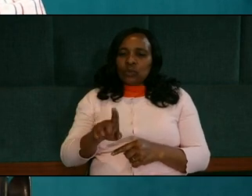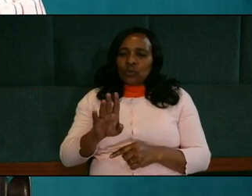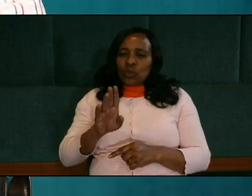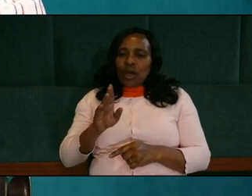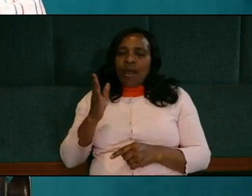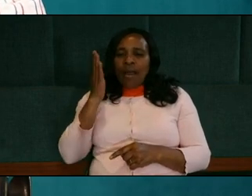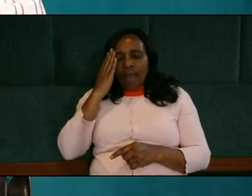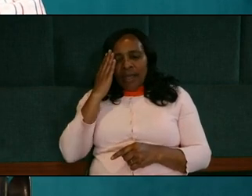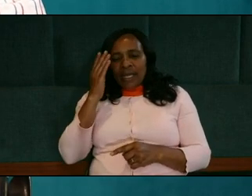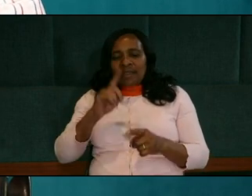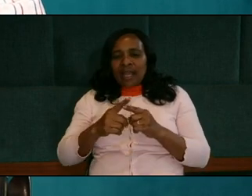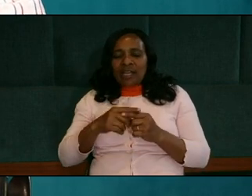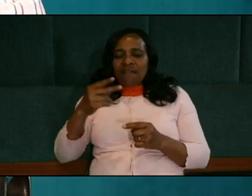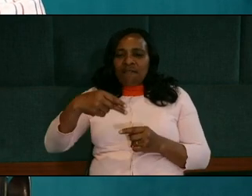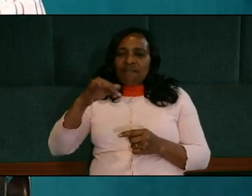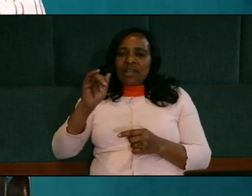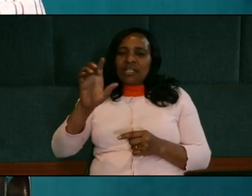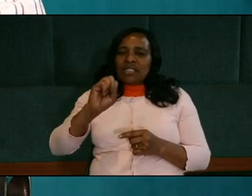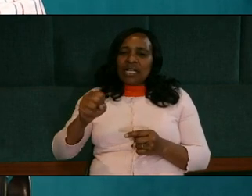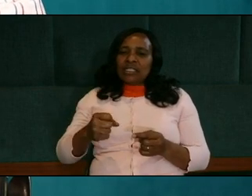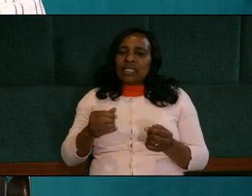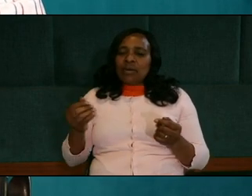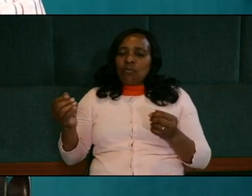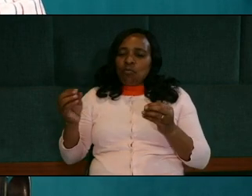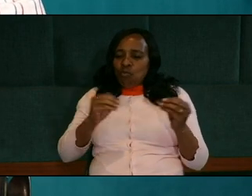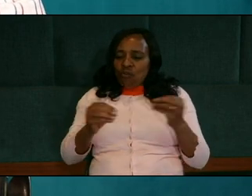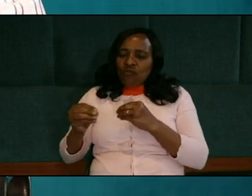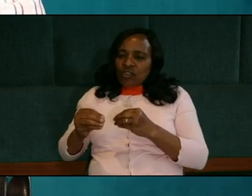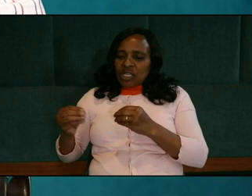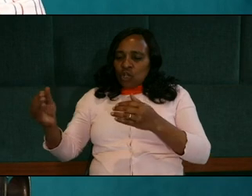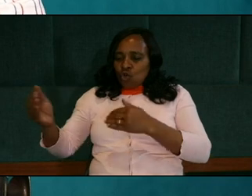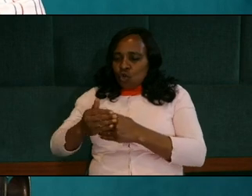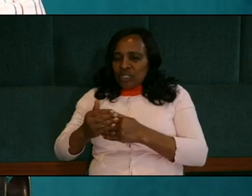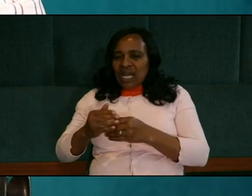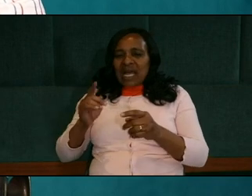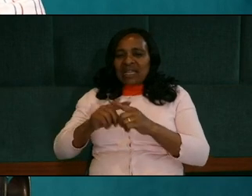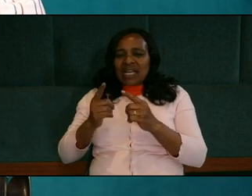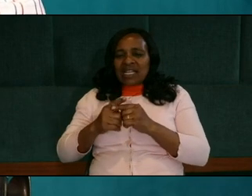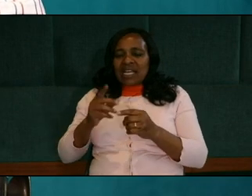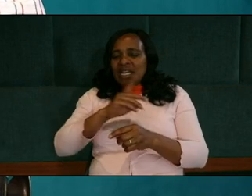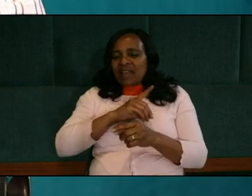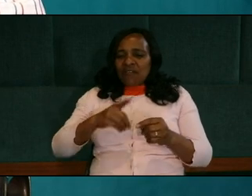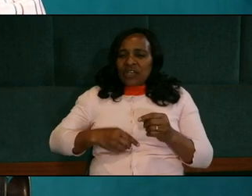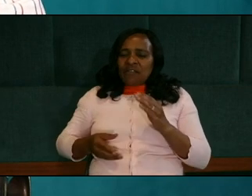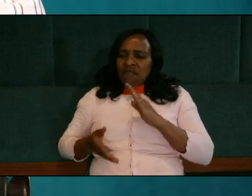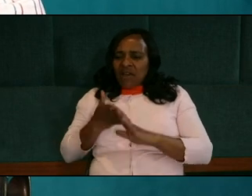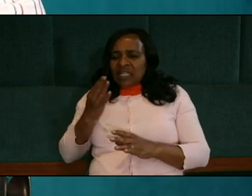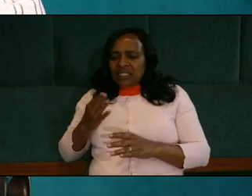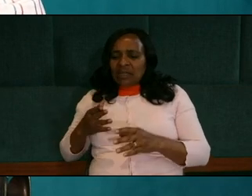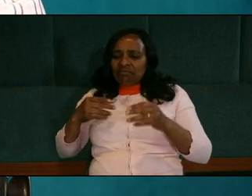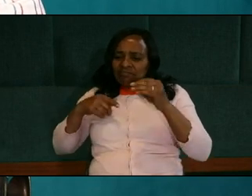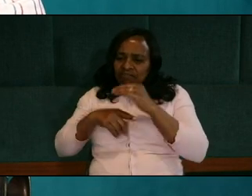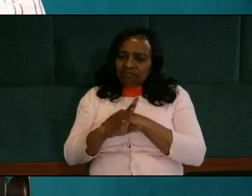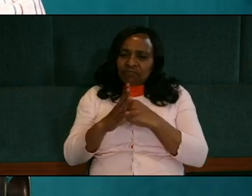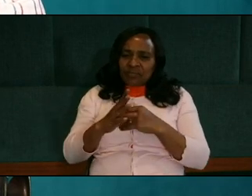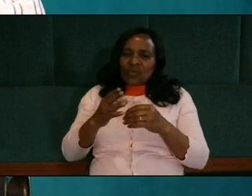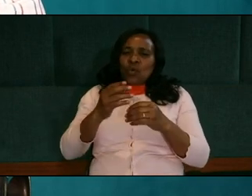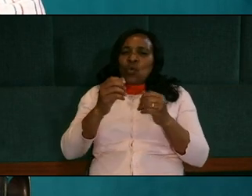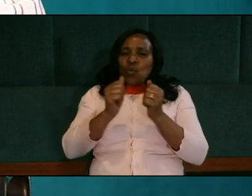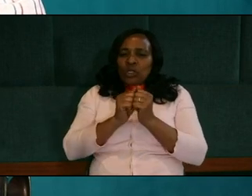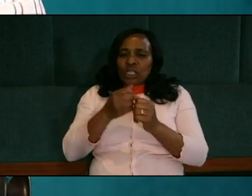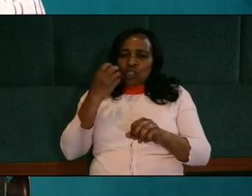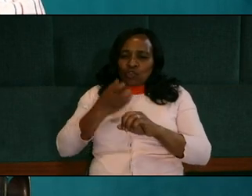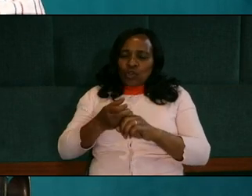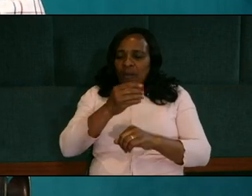the Philistine moved closer to attack him, David ran quickly toward the battle line to meet him. Reaching into his bag and taking